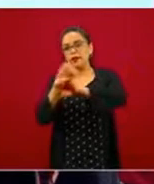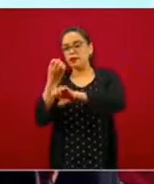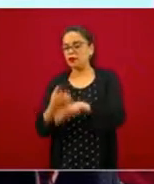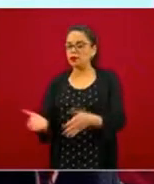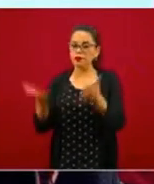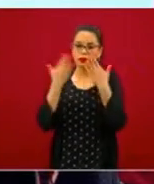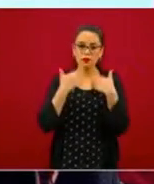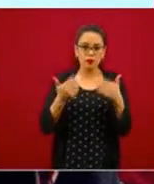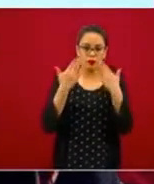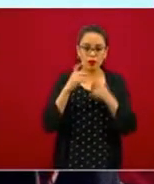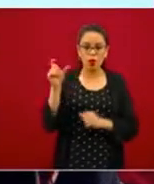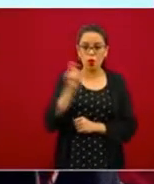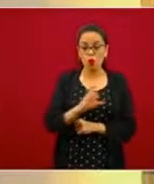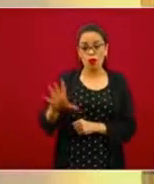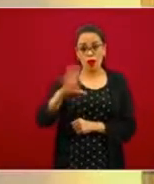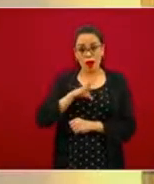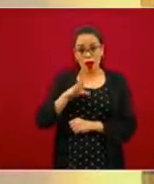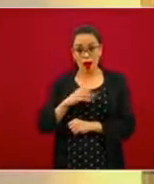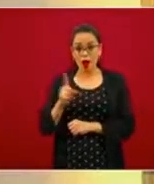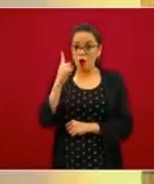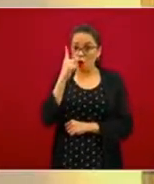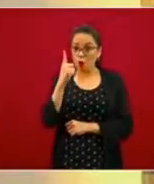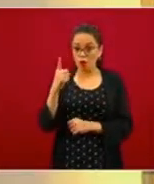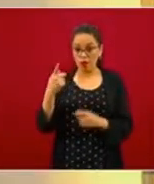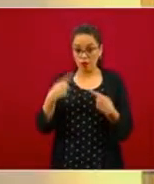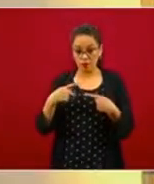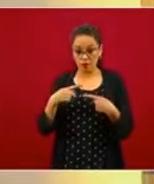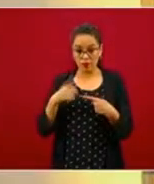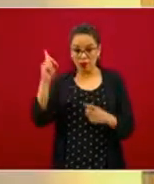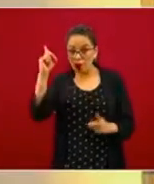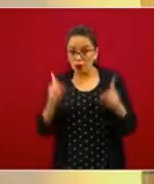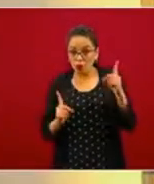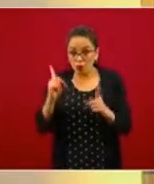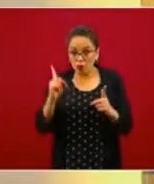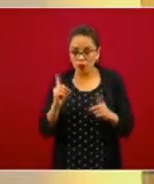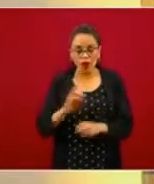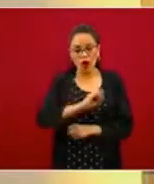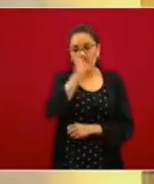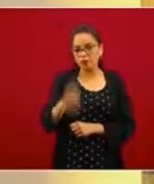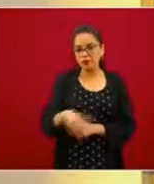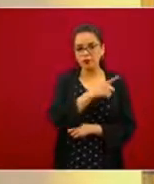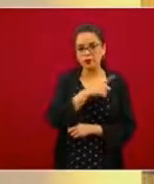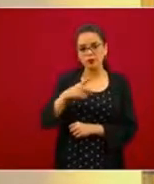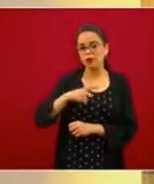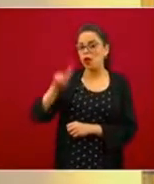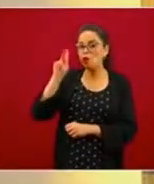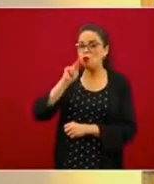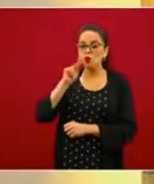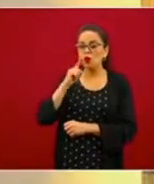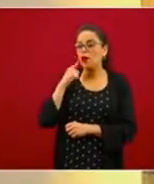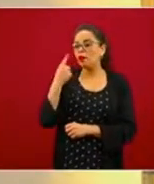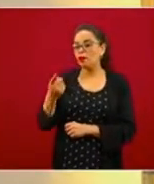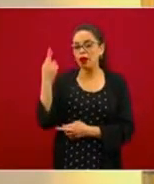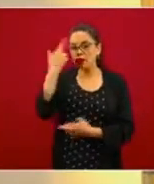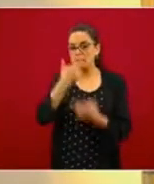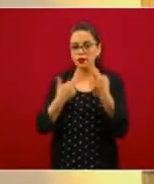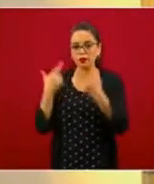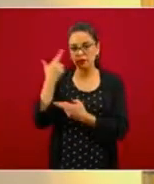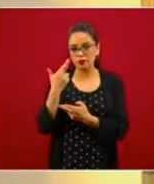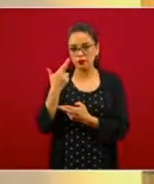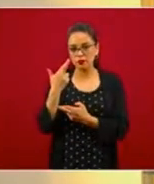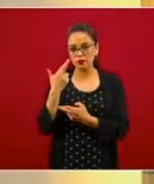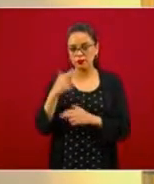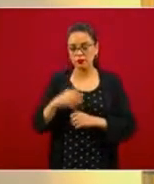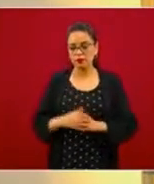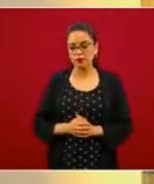The next figure includes hospitals that monitor the respiratory diseases and the total amount of tests being applied by the